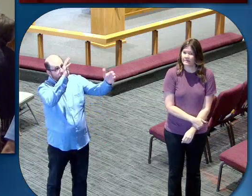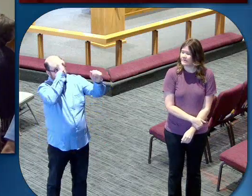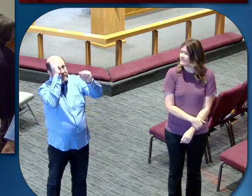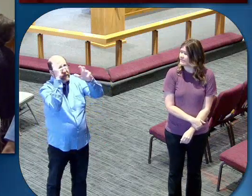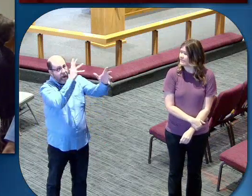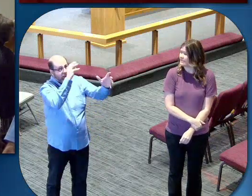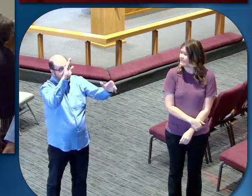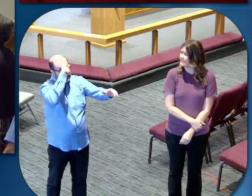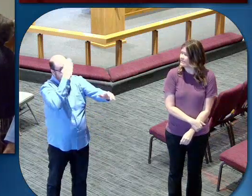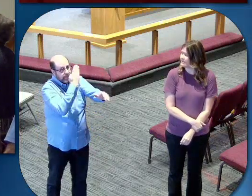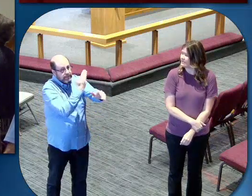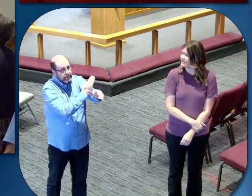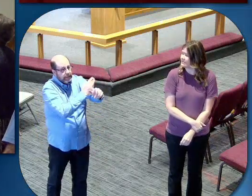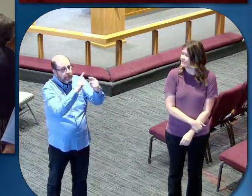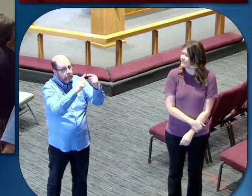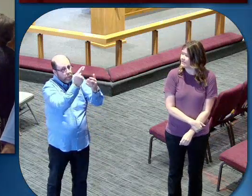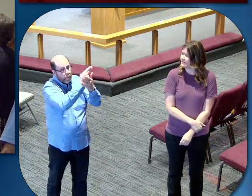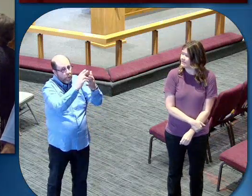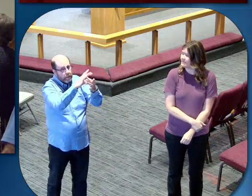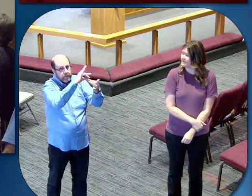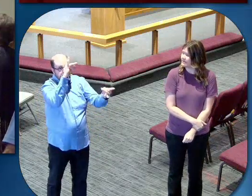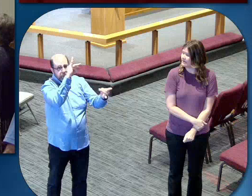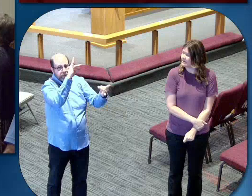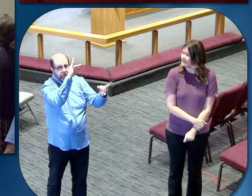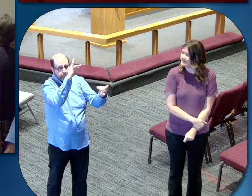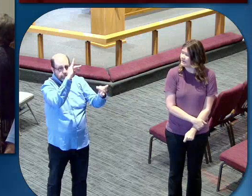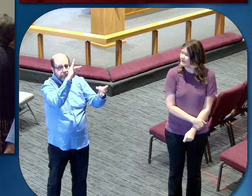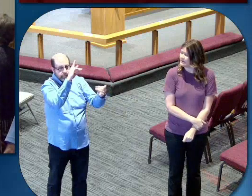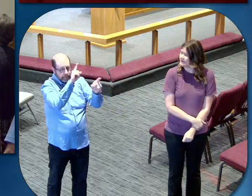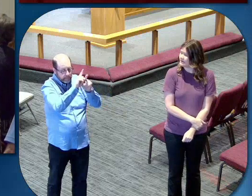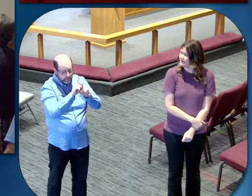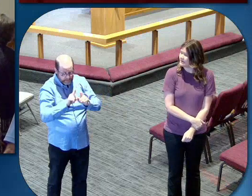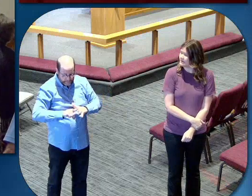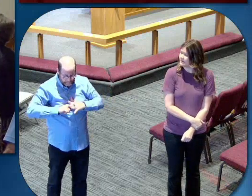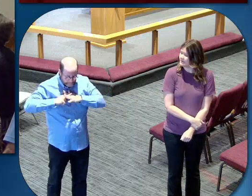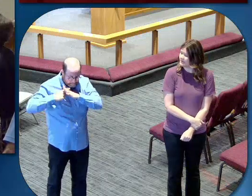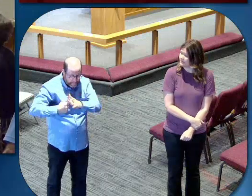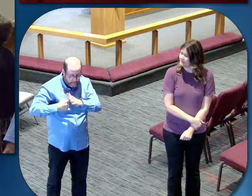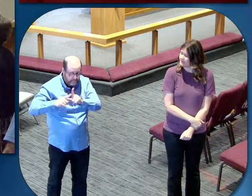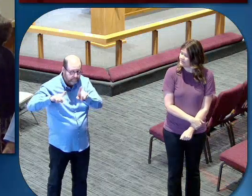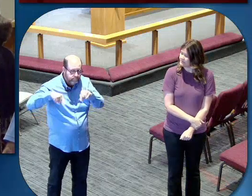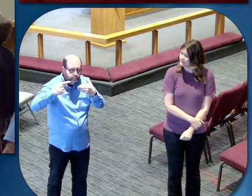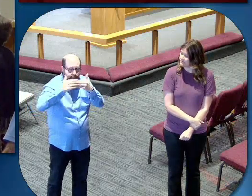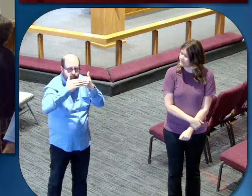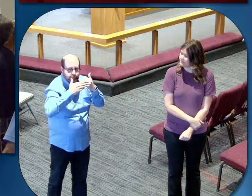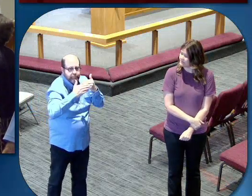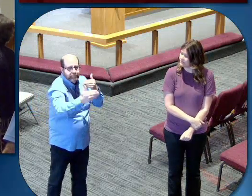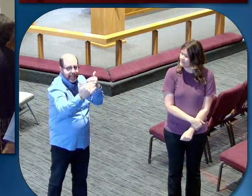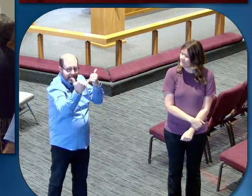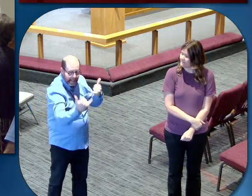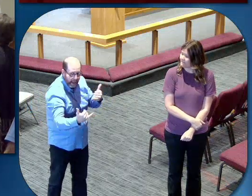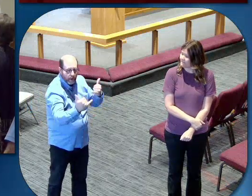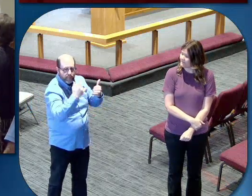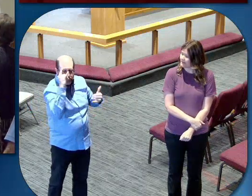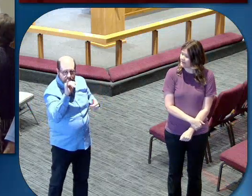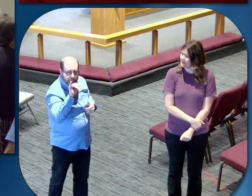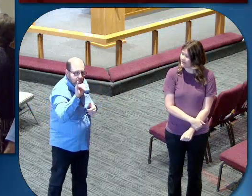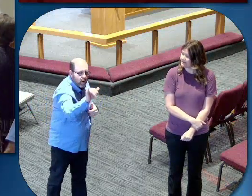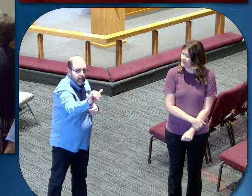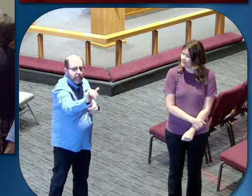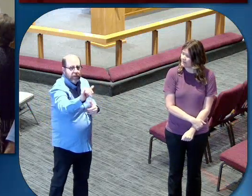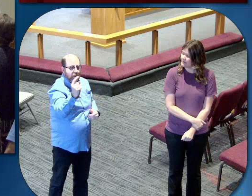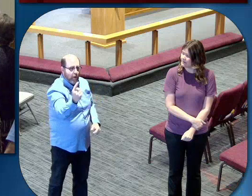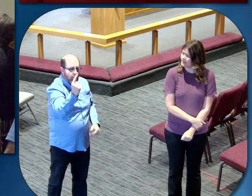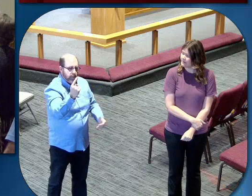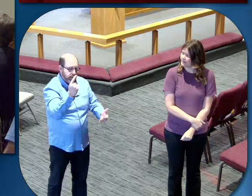and to the Son, and to the Holy Spirit, as it was in the beginning, it is now, and will be